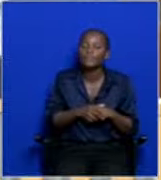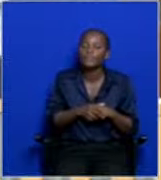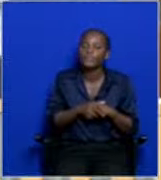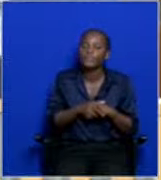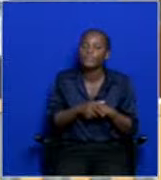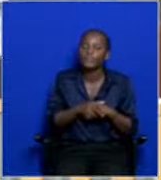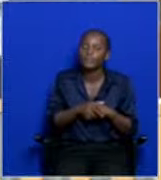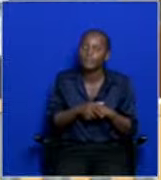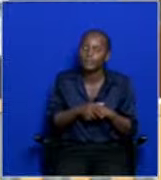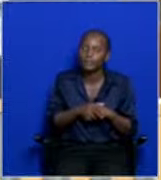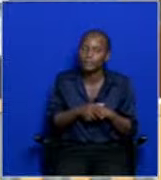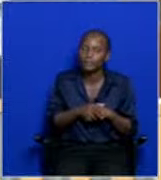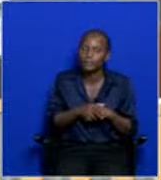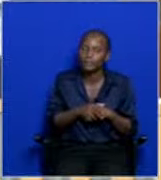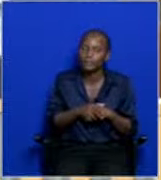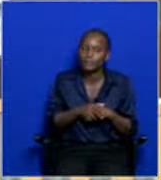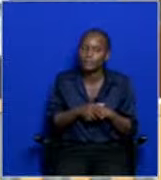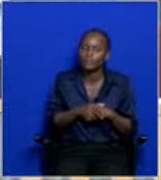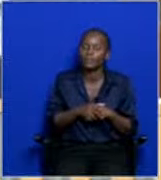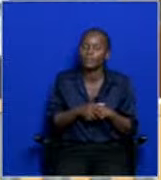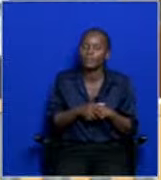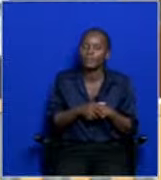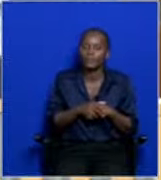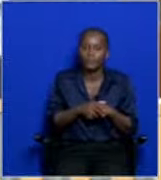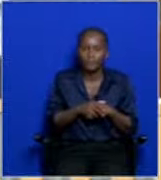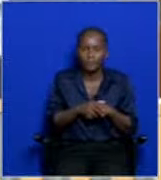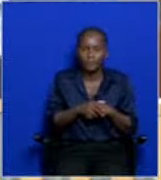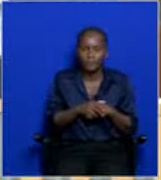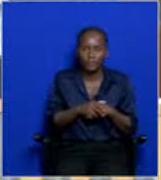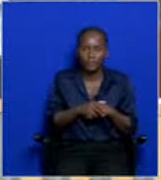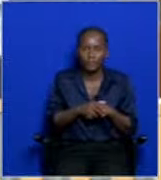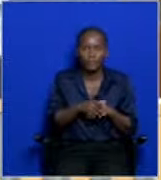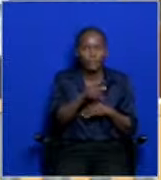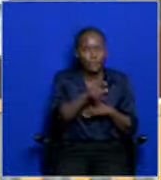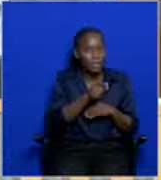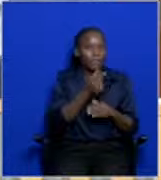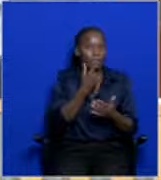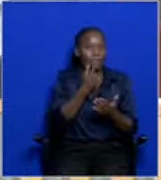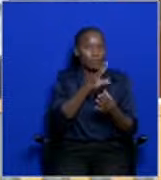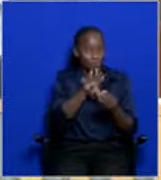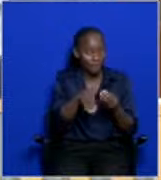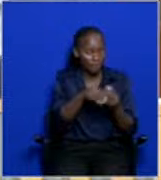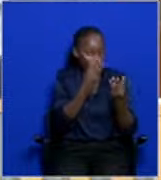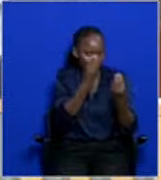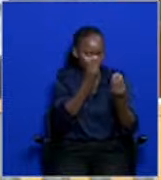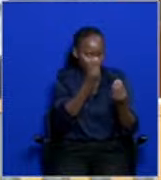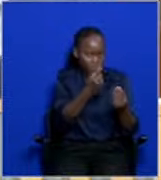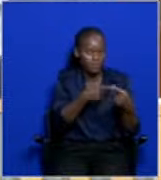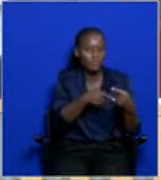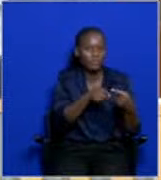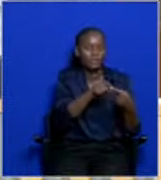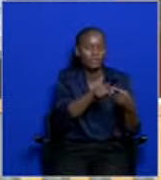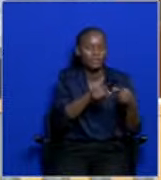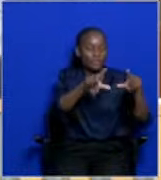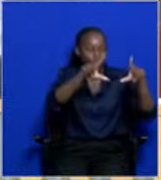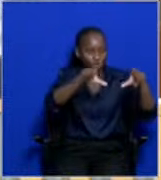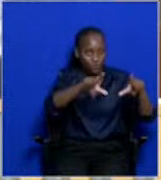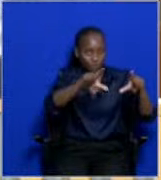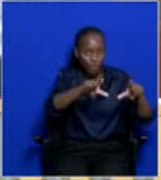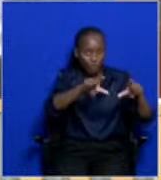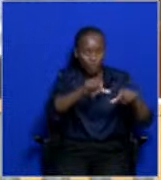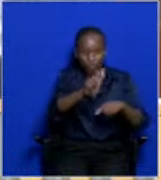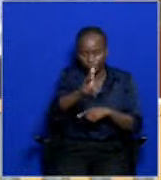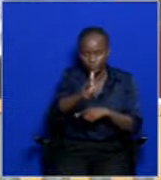of this case. One, the photographs of the VW Golf and its occupants in and out of the house. Two, the